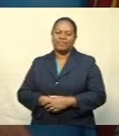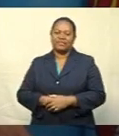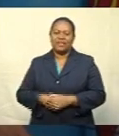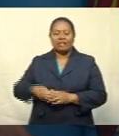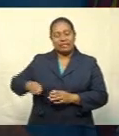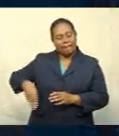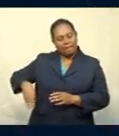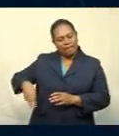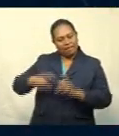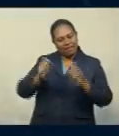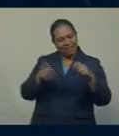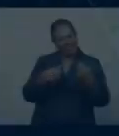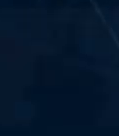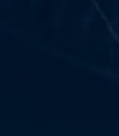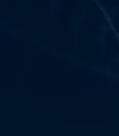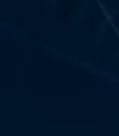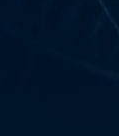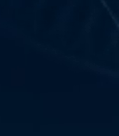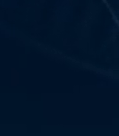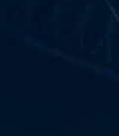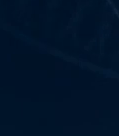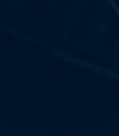team.